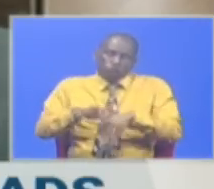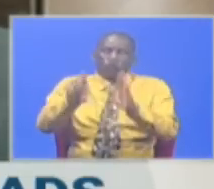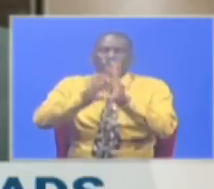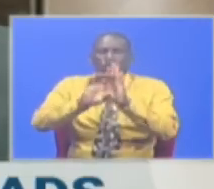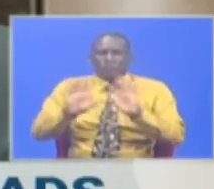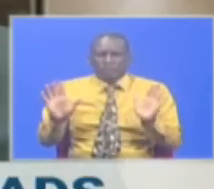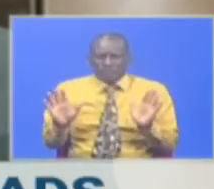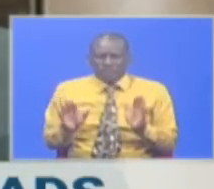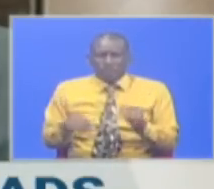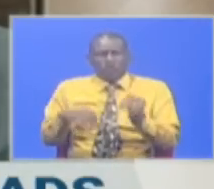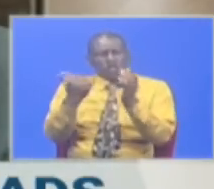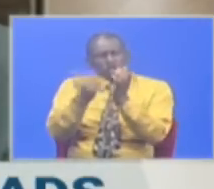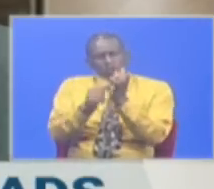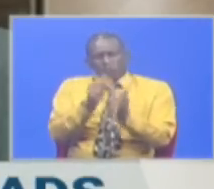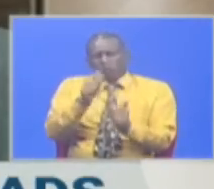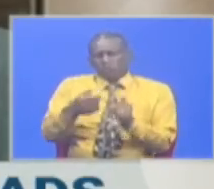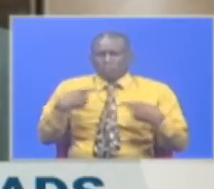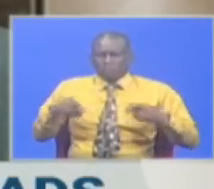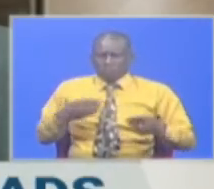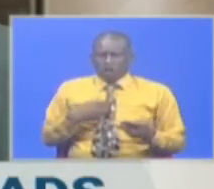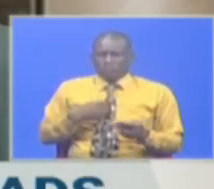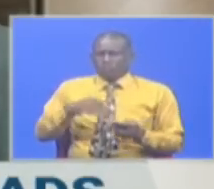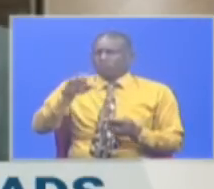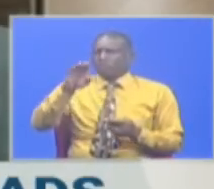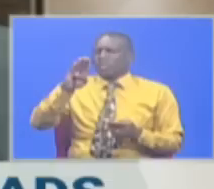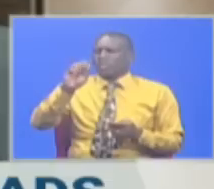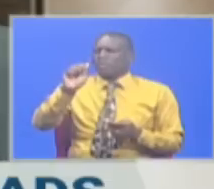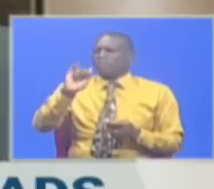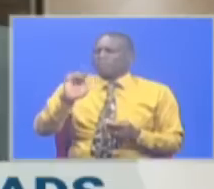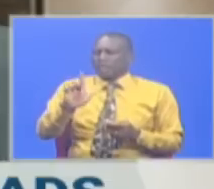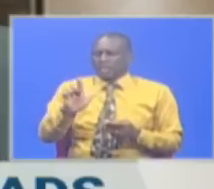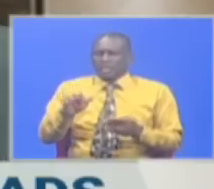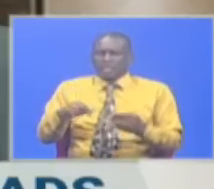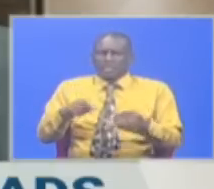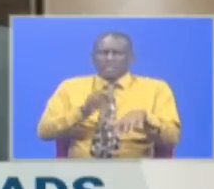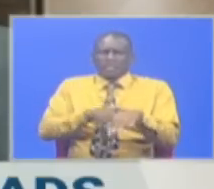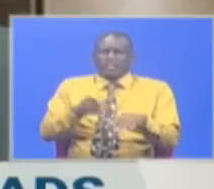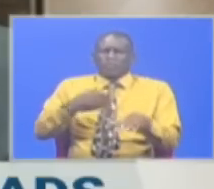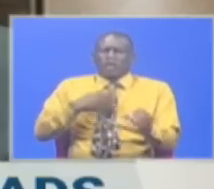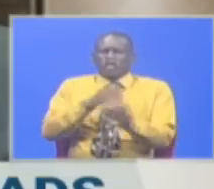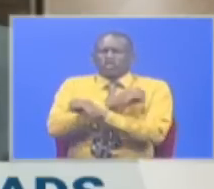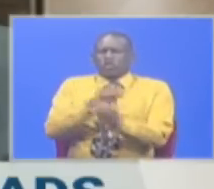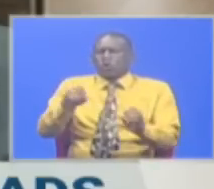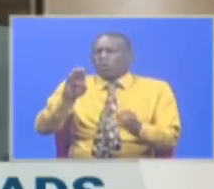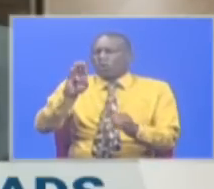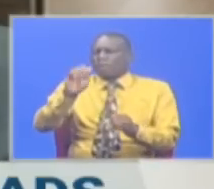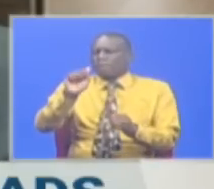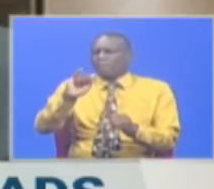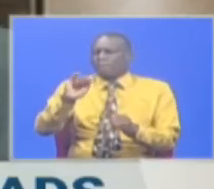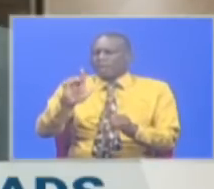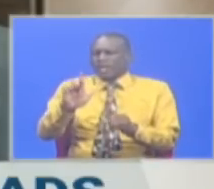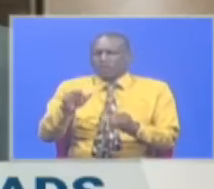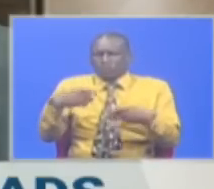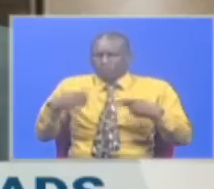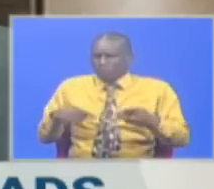the problems that people have with bail. When we didn't have bail for people who are charged under